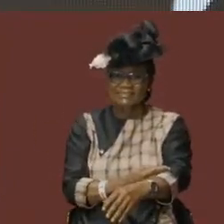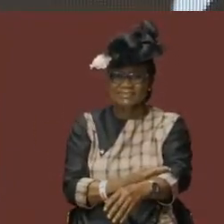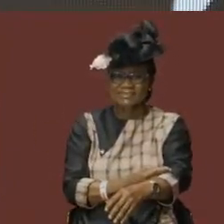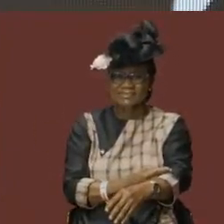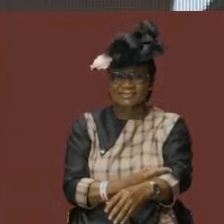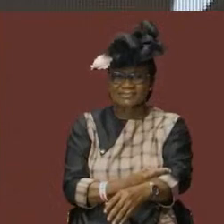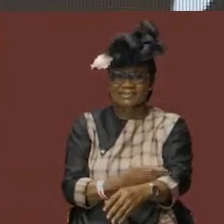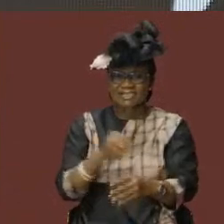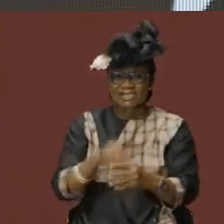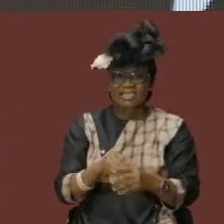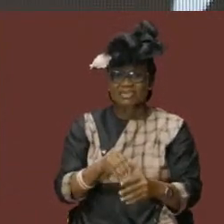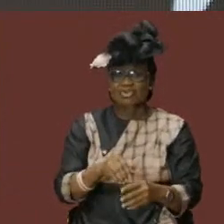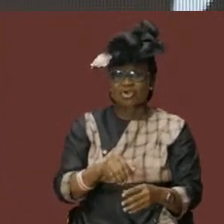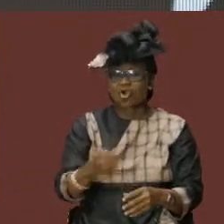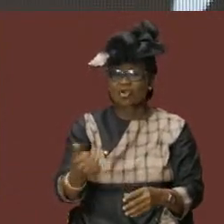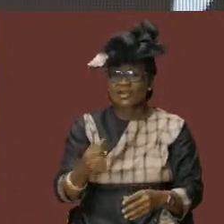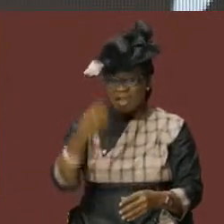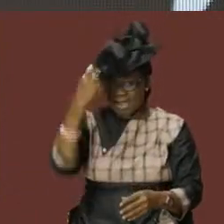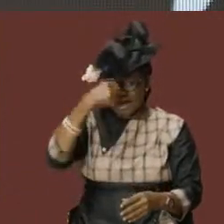In other words,